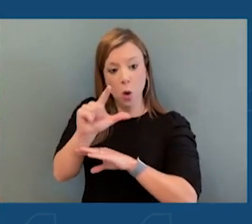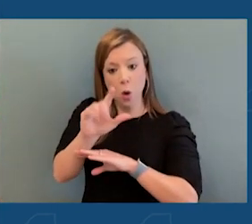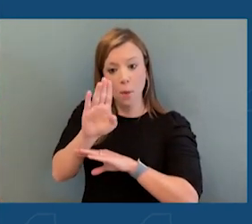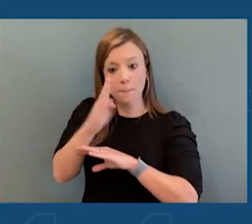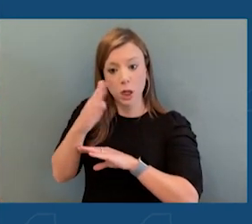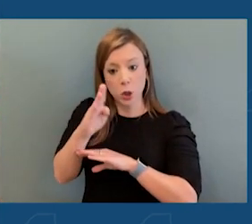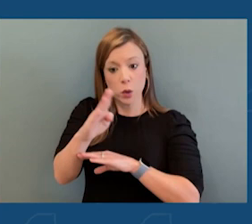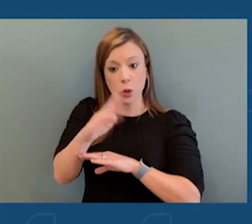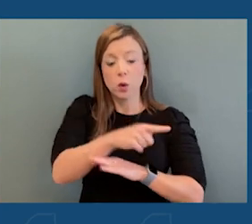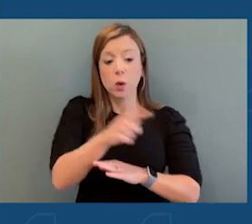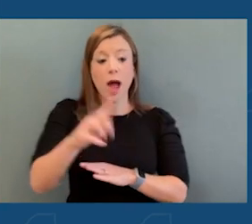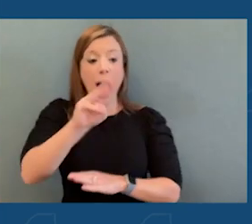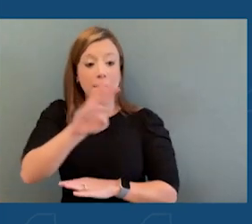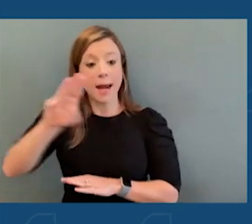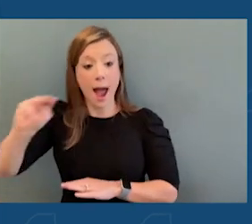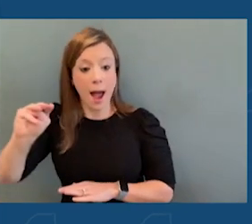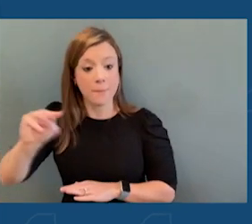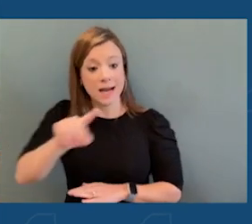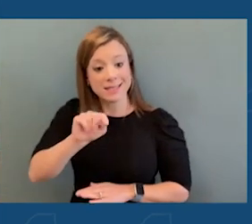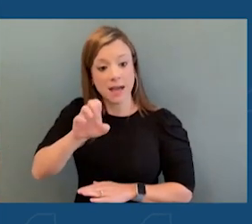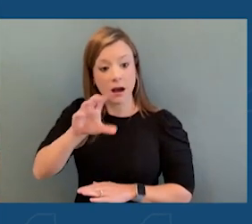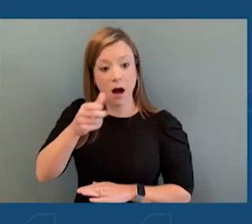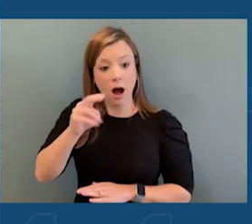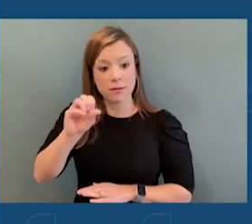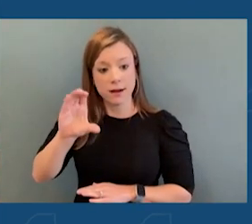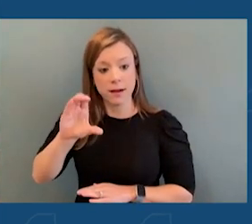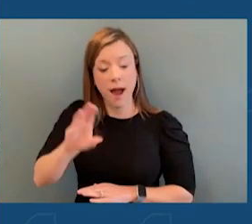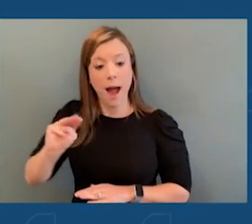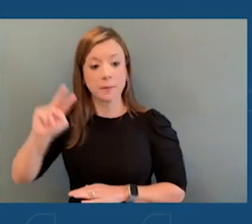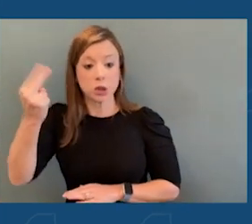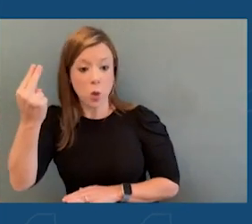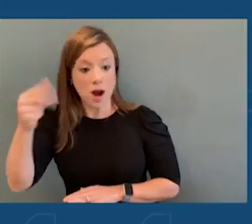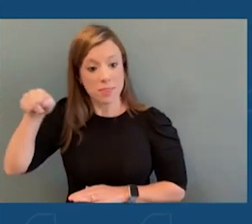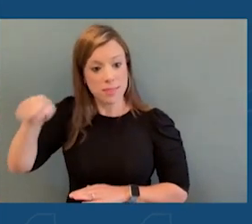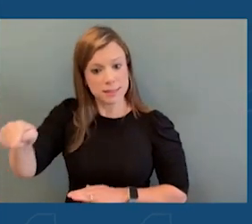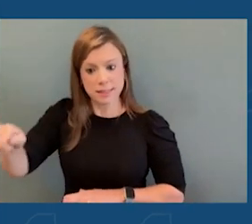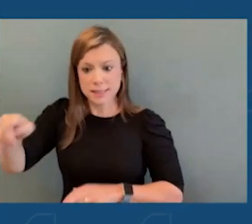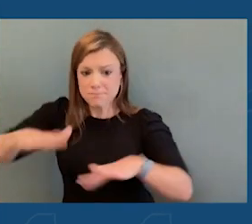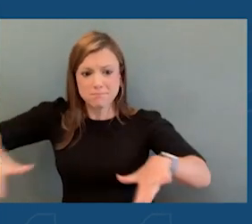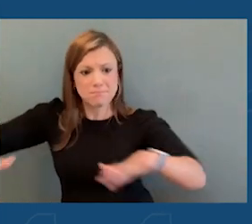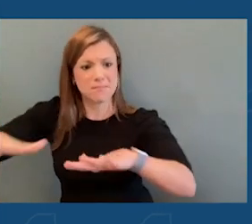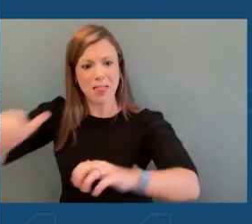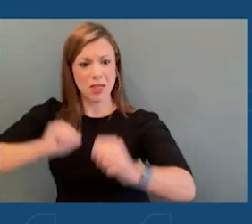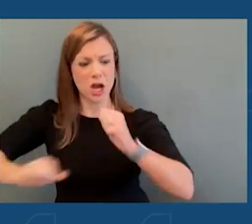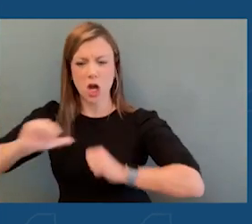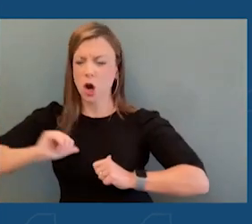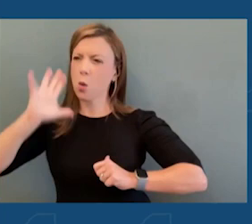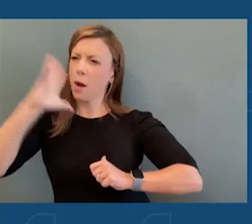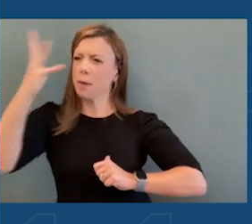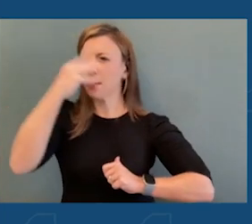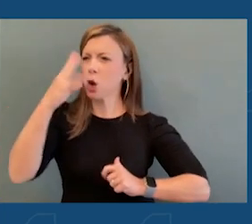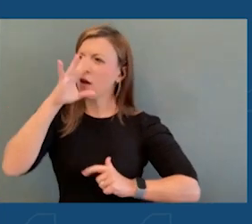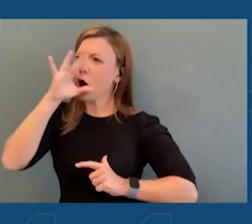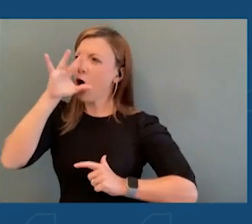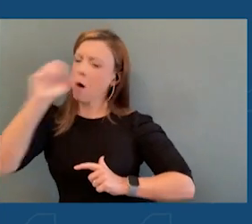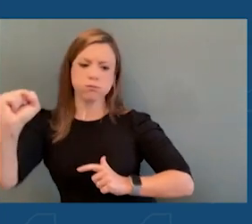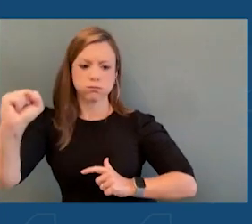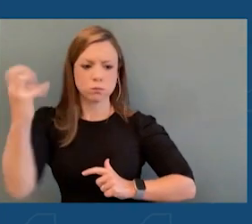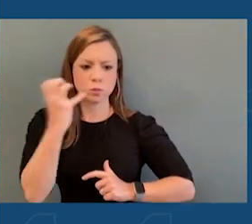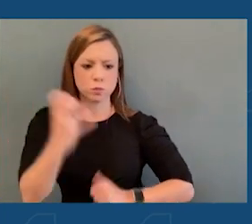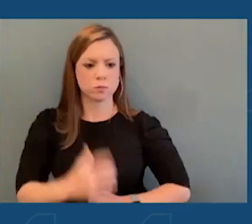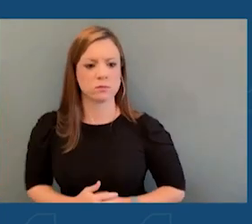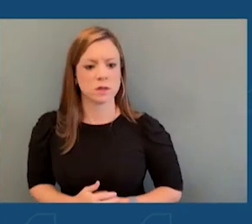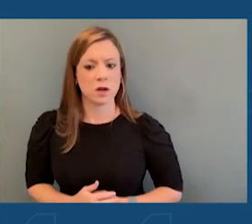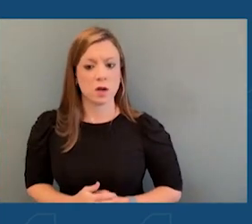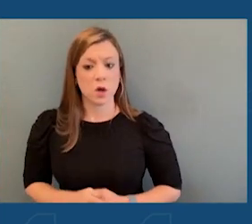and M Squared, the People's Theater will be a beautiful space that will take your breath away. When its doors open